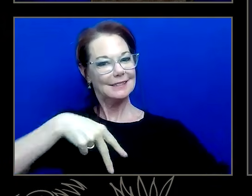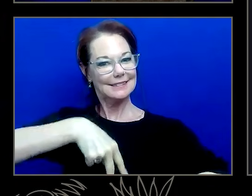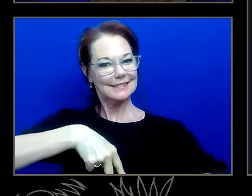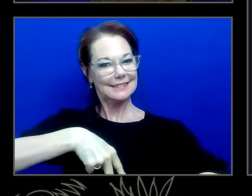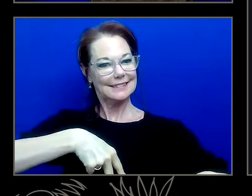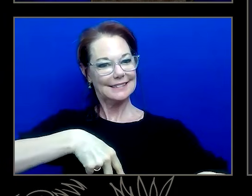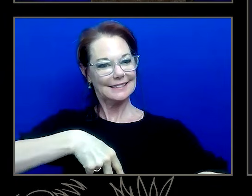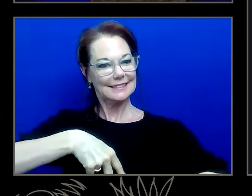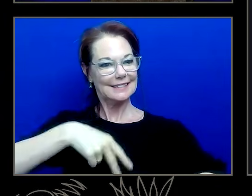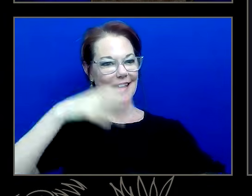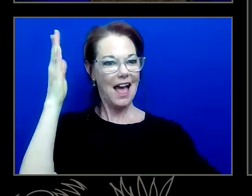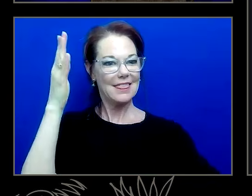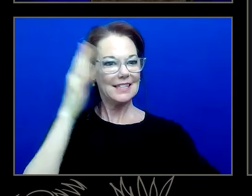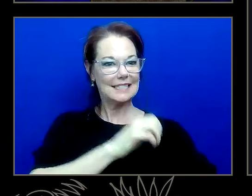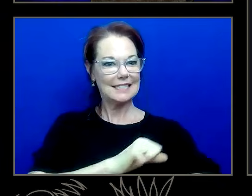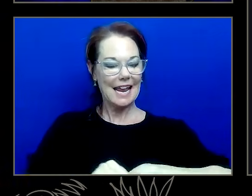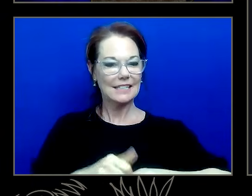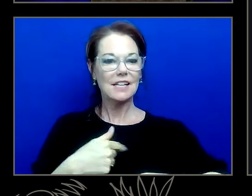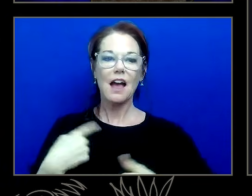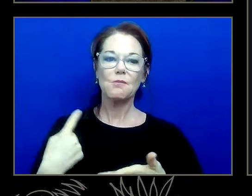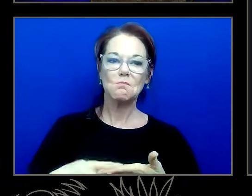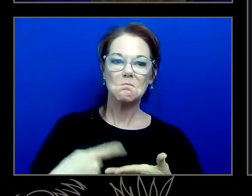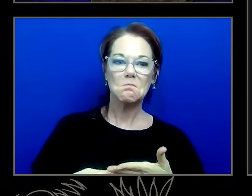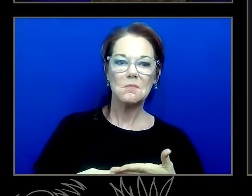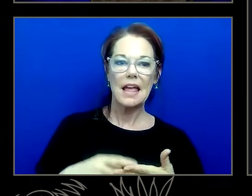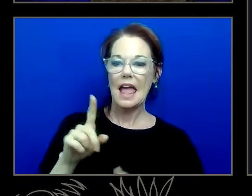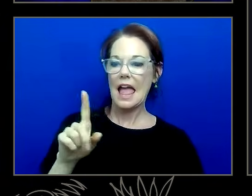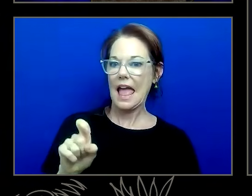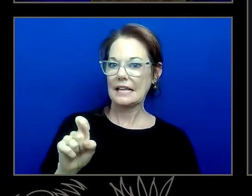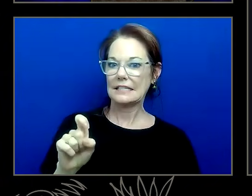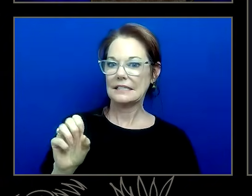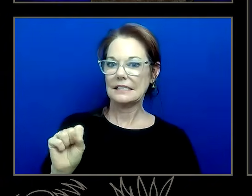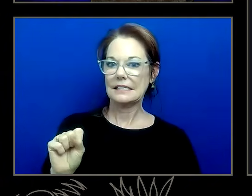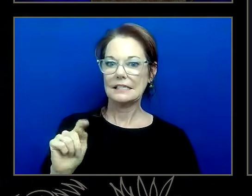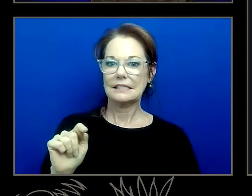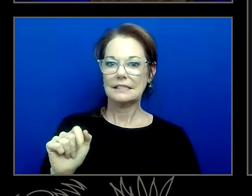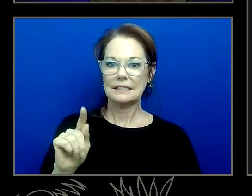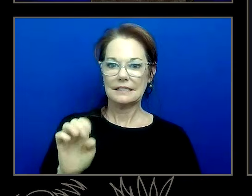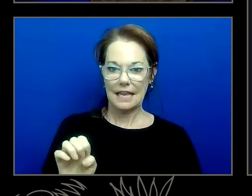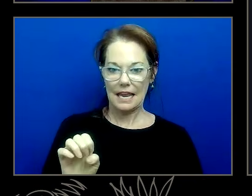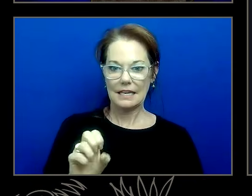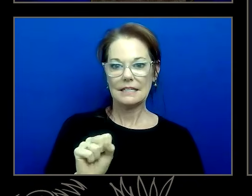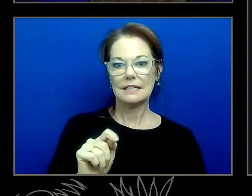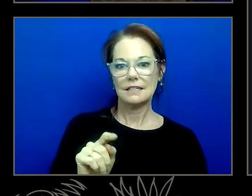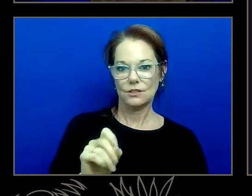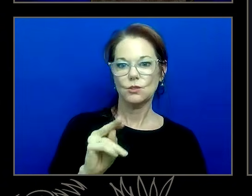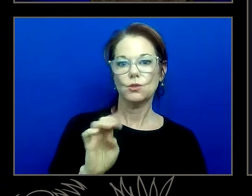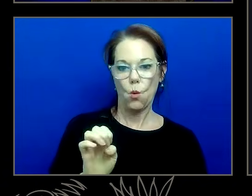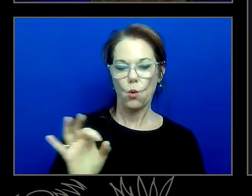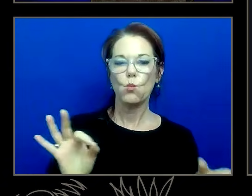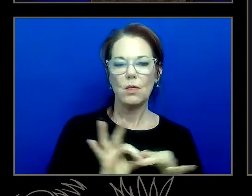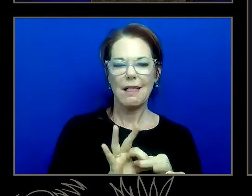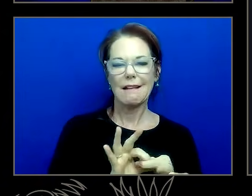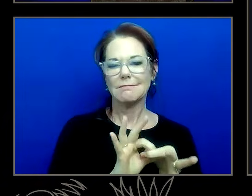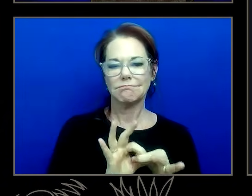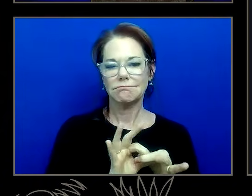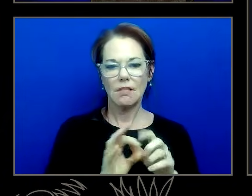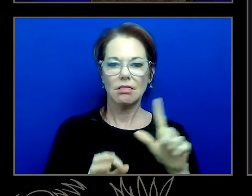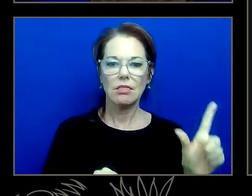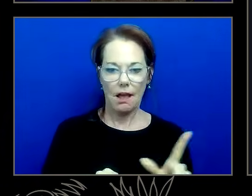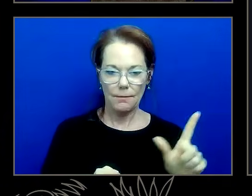about not xStates, but xState store, which is a related library from xState.